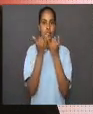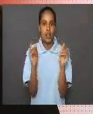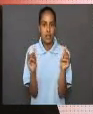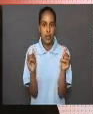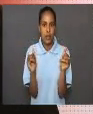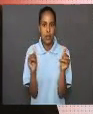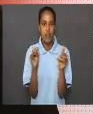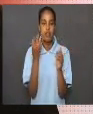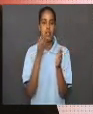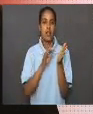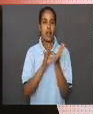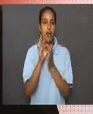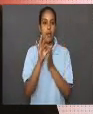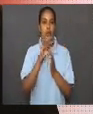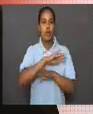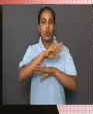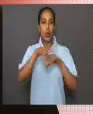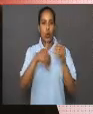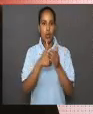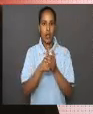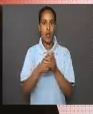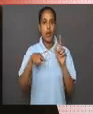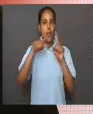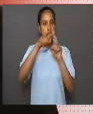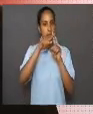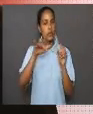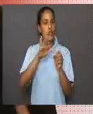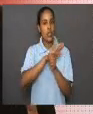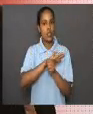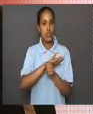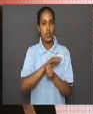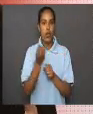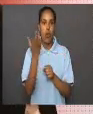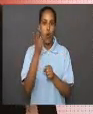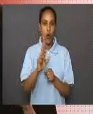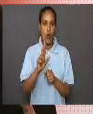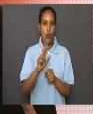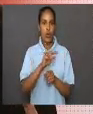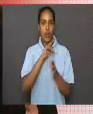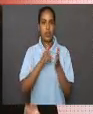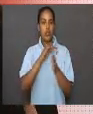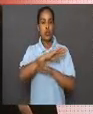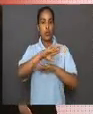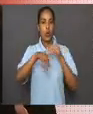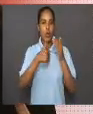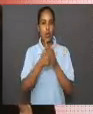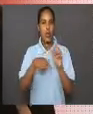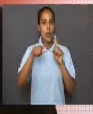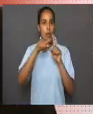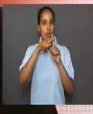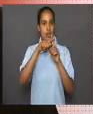by the number of total positive charges, or its total